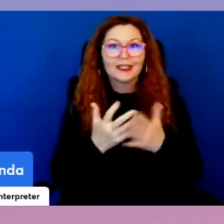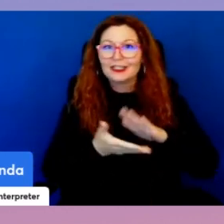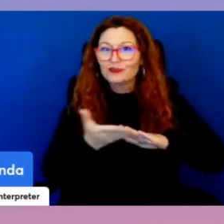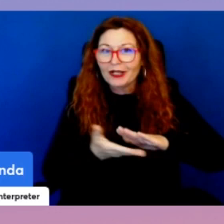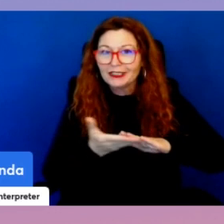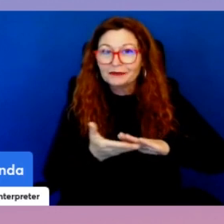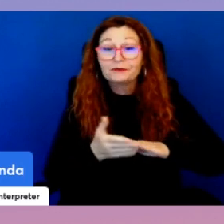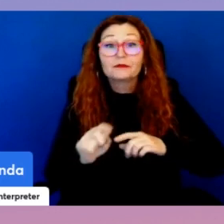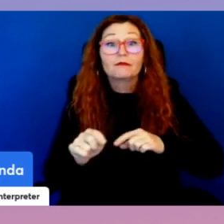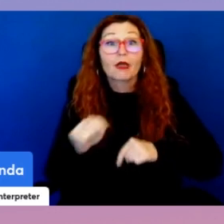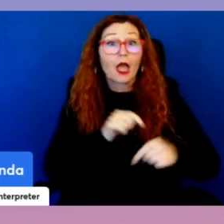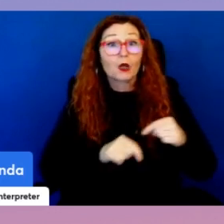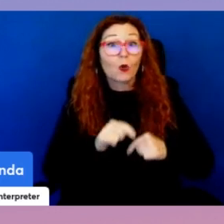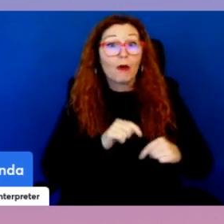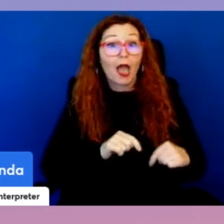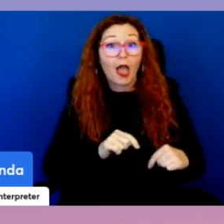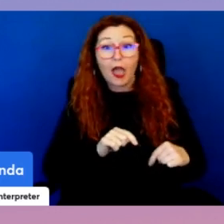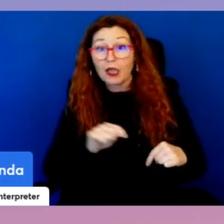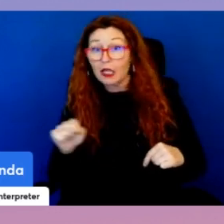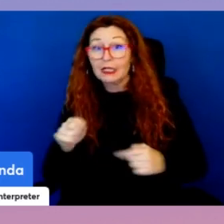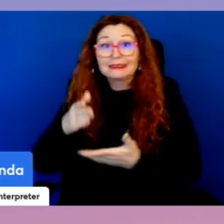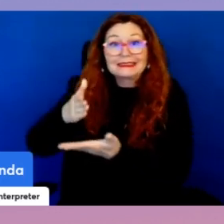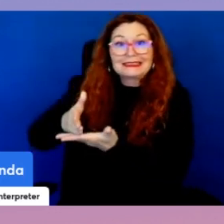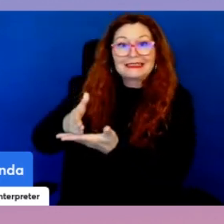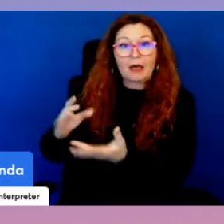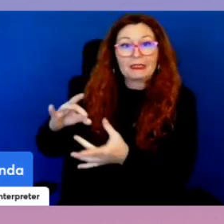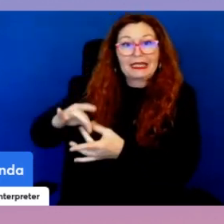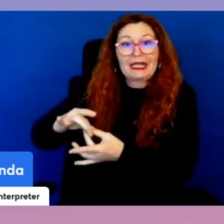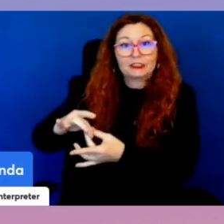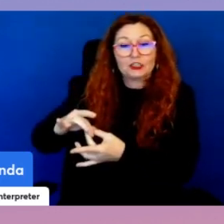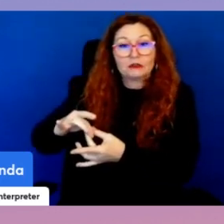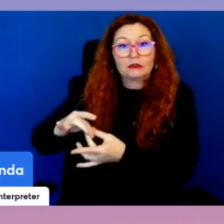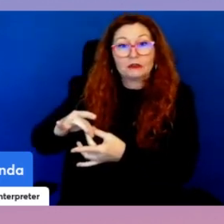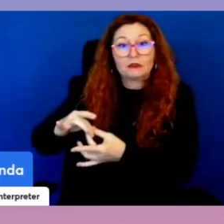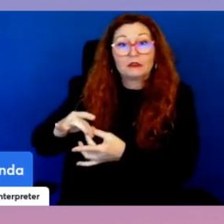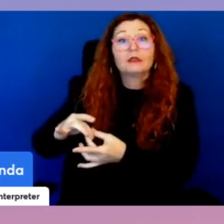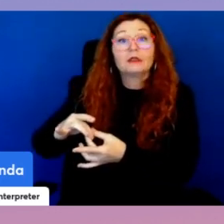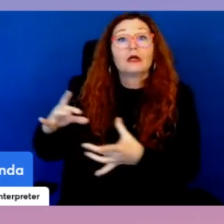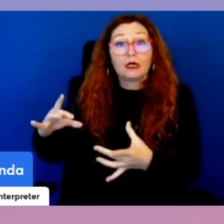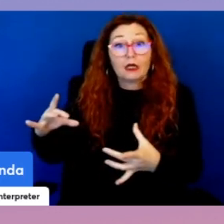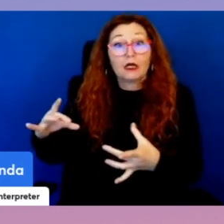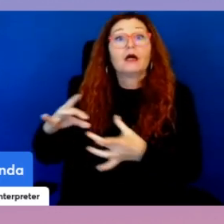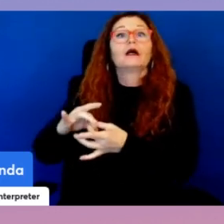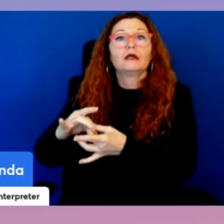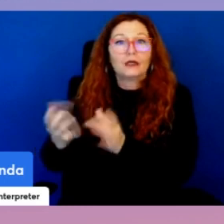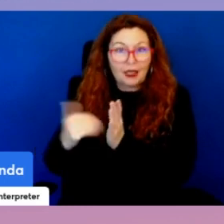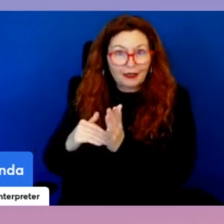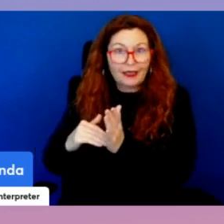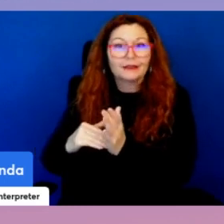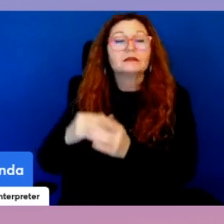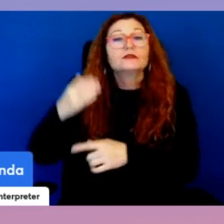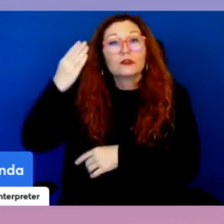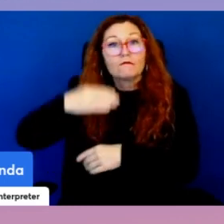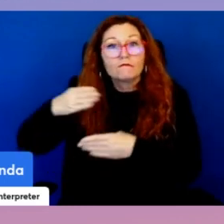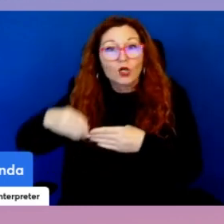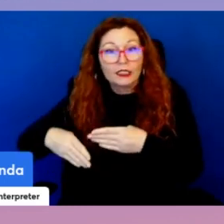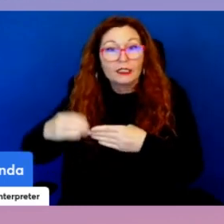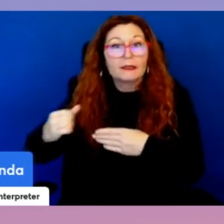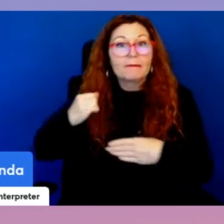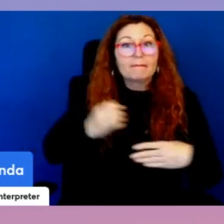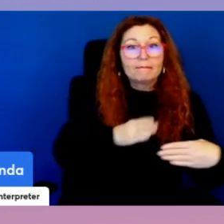go back and just stop the connection and recreate the connection to my front end and my back